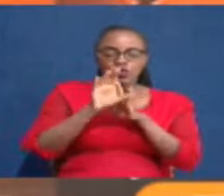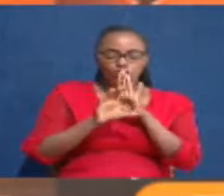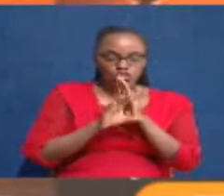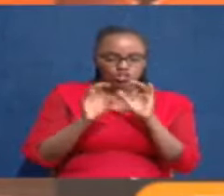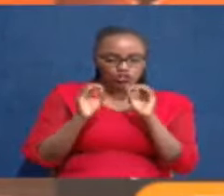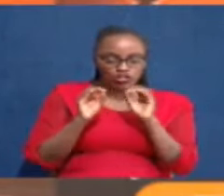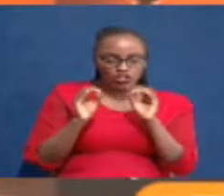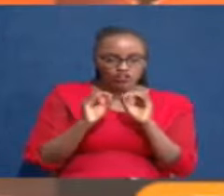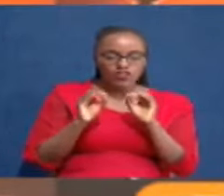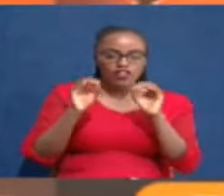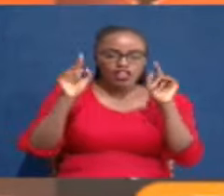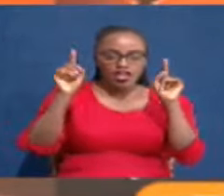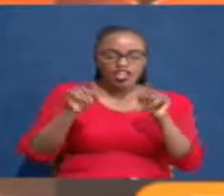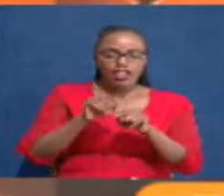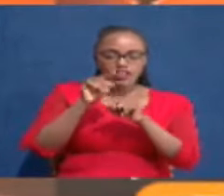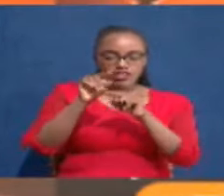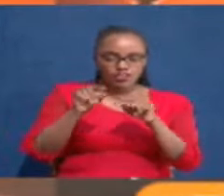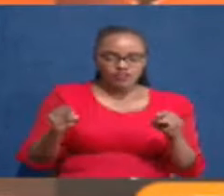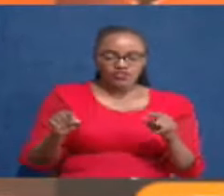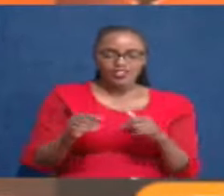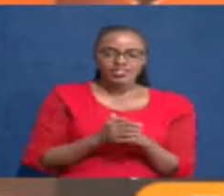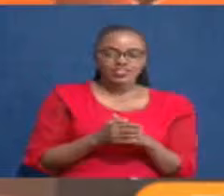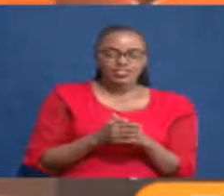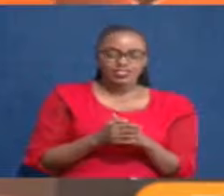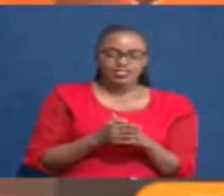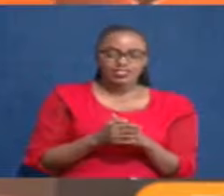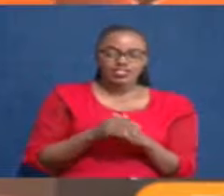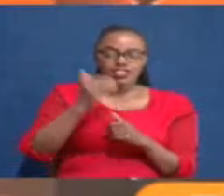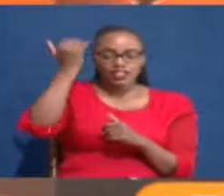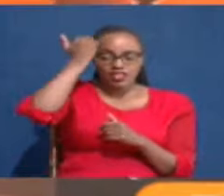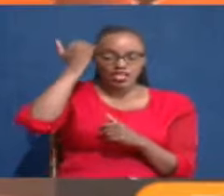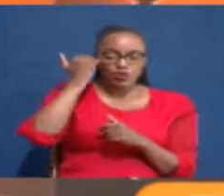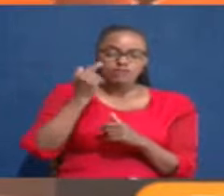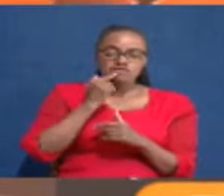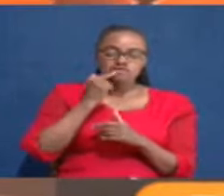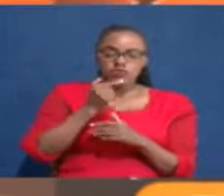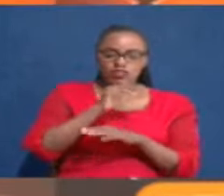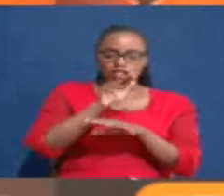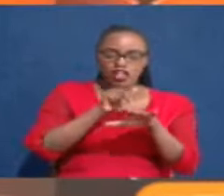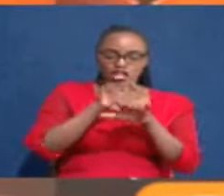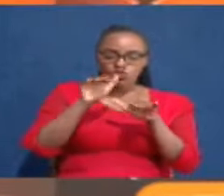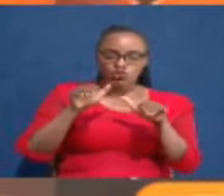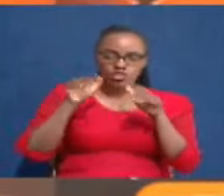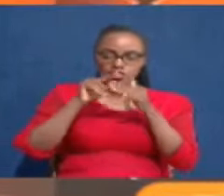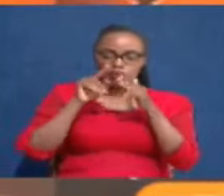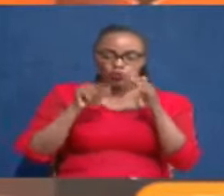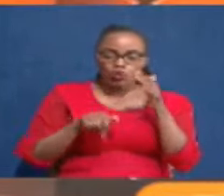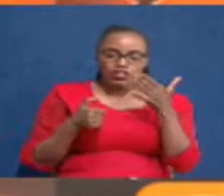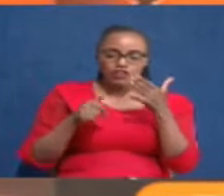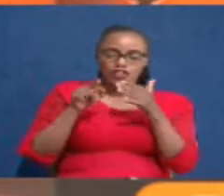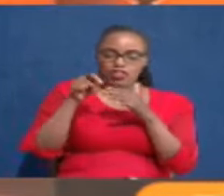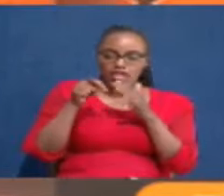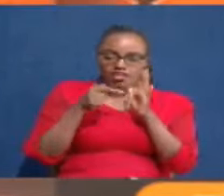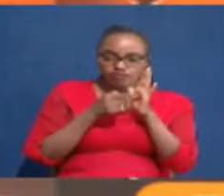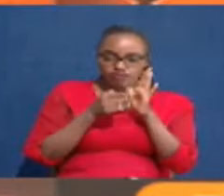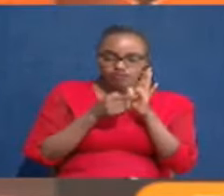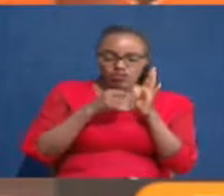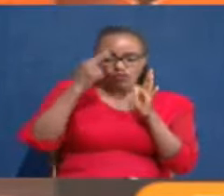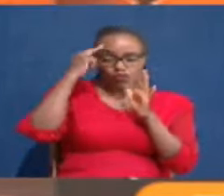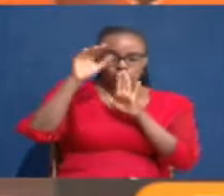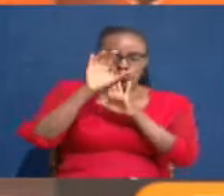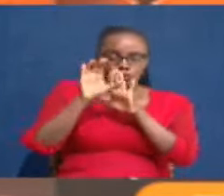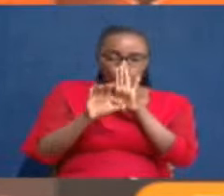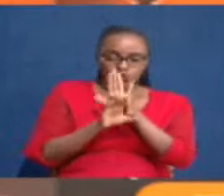unconstitutional, null, and void. The court faulted Parliament for this key tenet of the